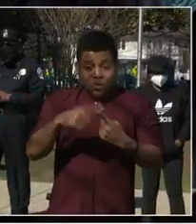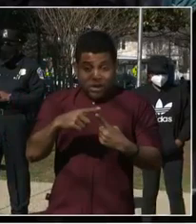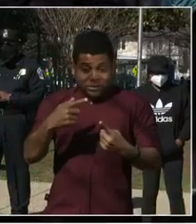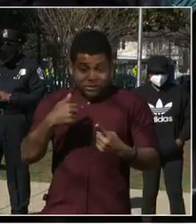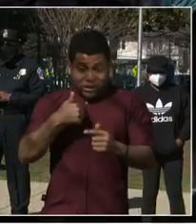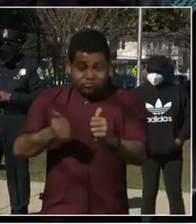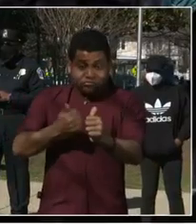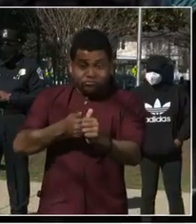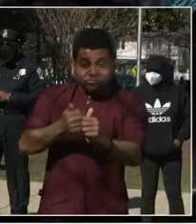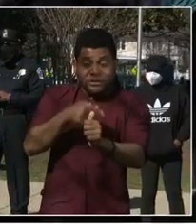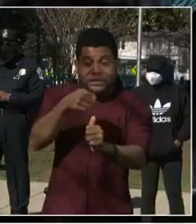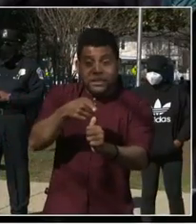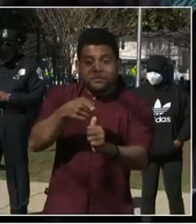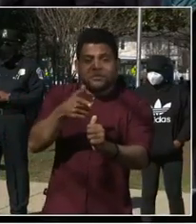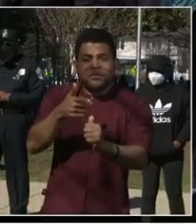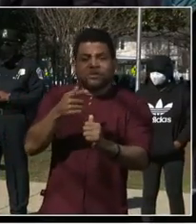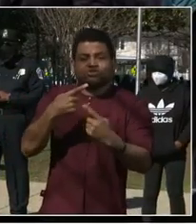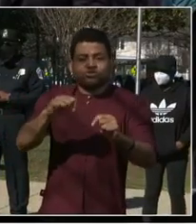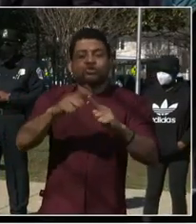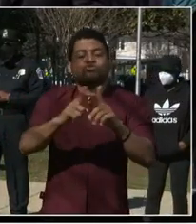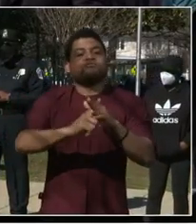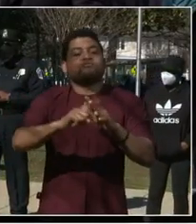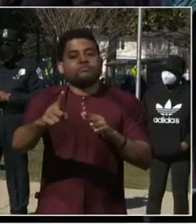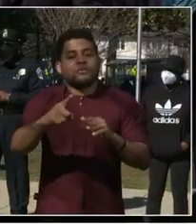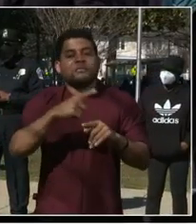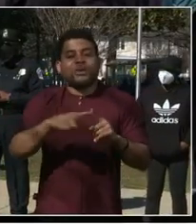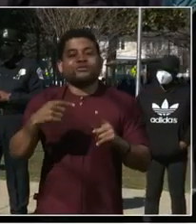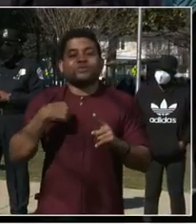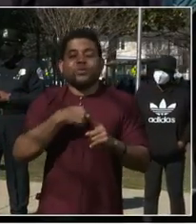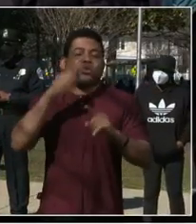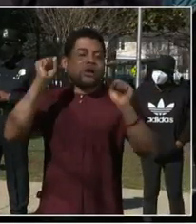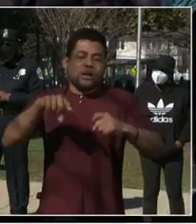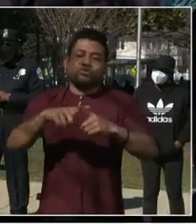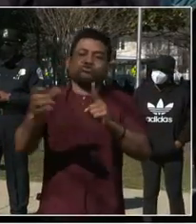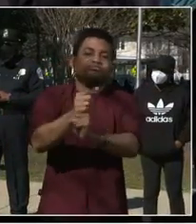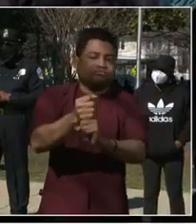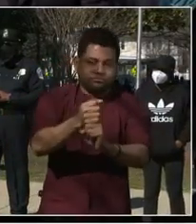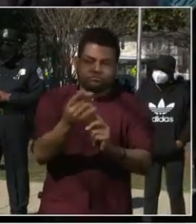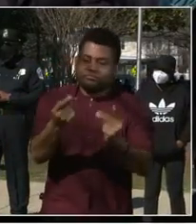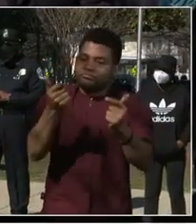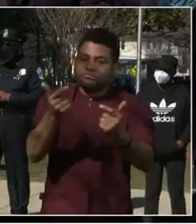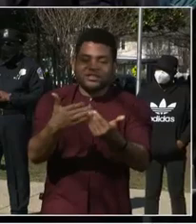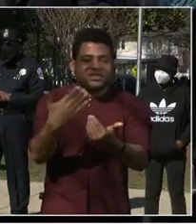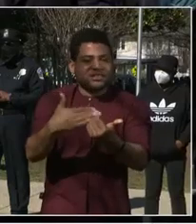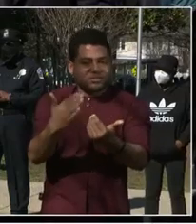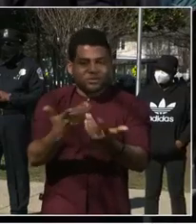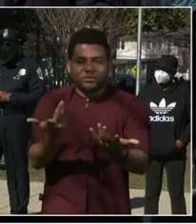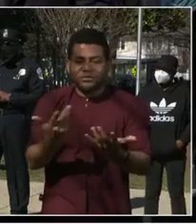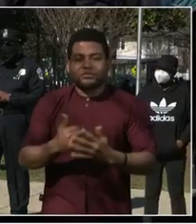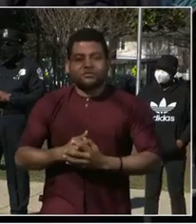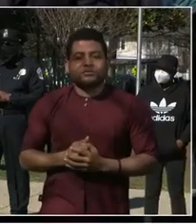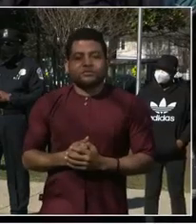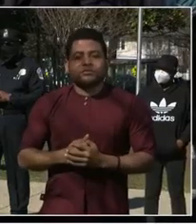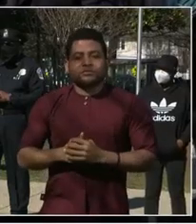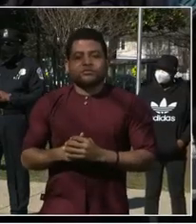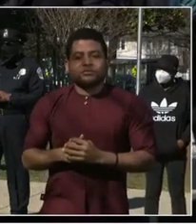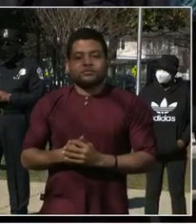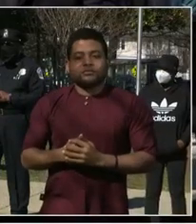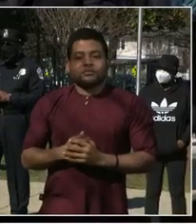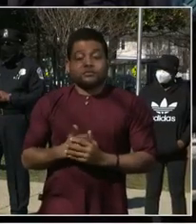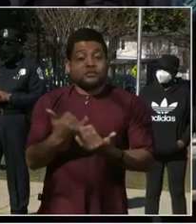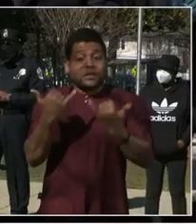he attempted to flee briefly, but they were quickly able to apprehend him. With respect to, his